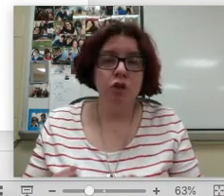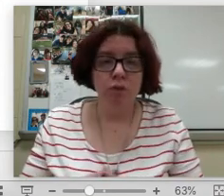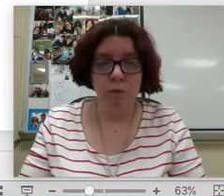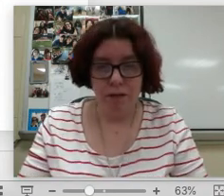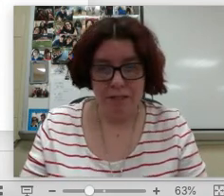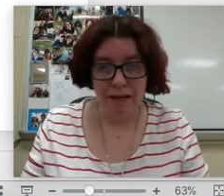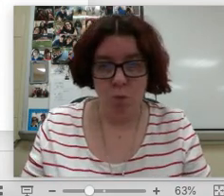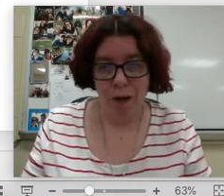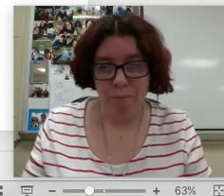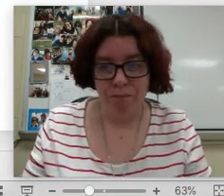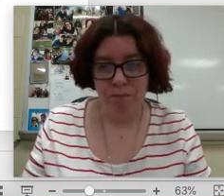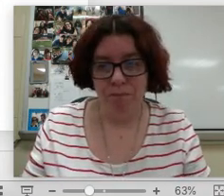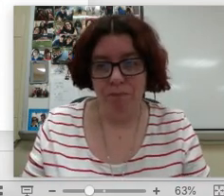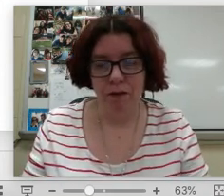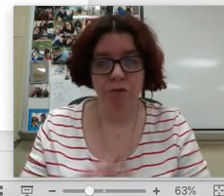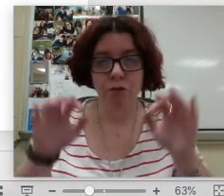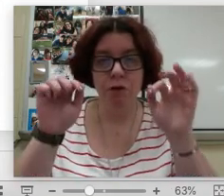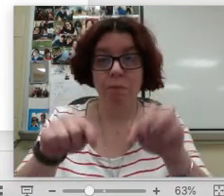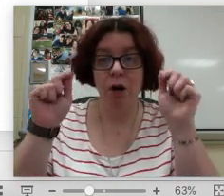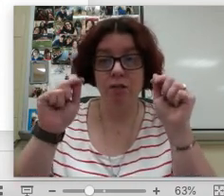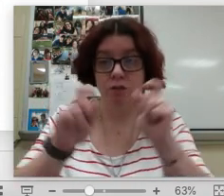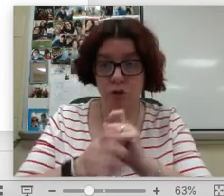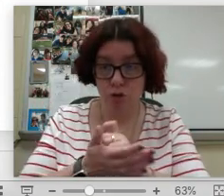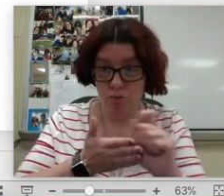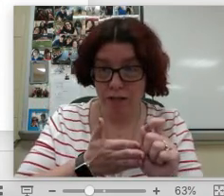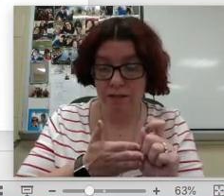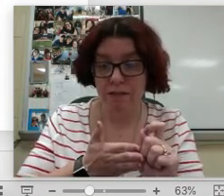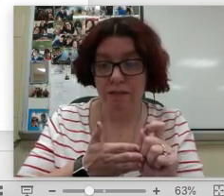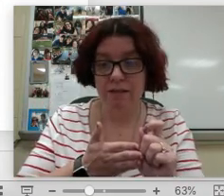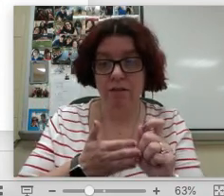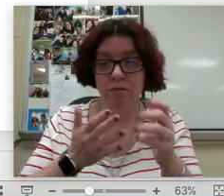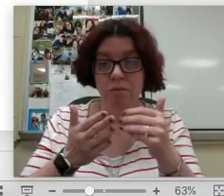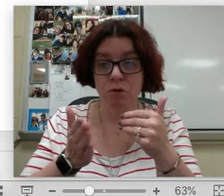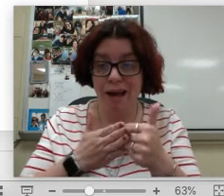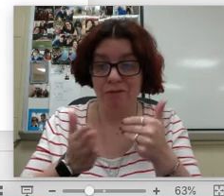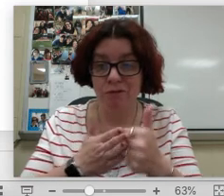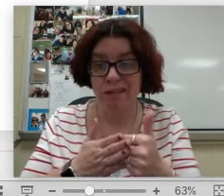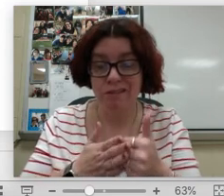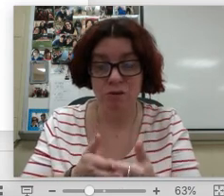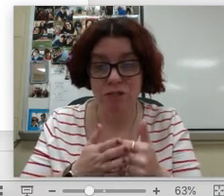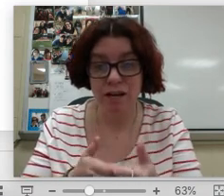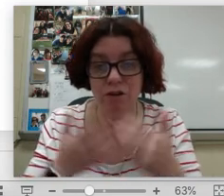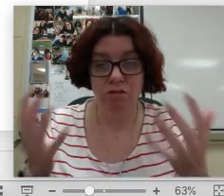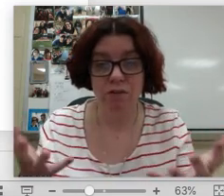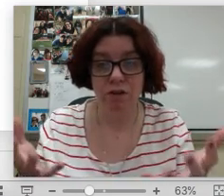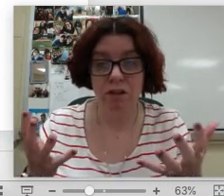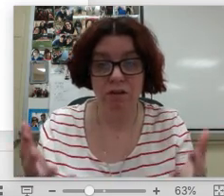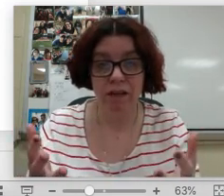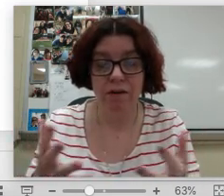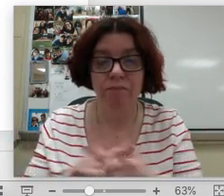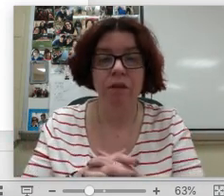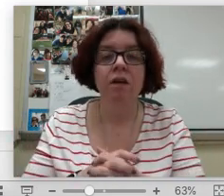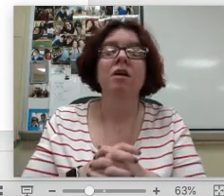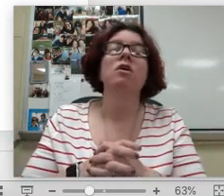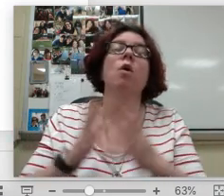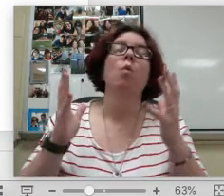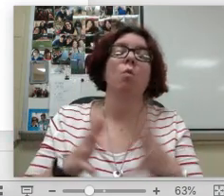There are two different ways to sign what. And feel free to pause so you can write these things down. Remember, you have to write these notes down or you're never going to learn